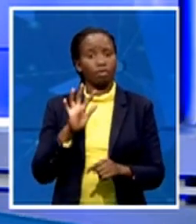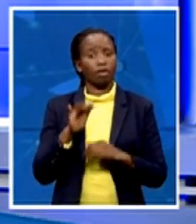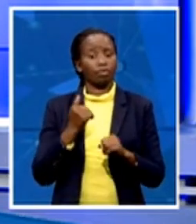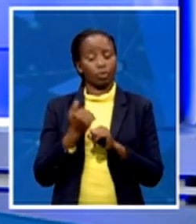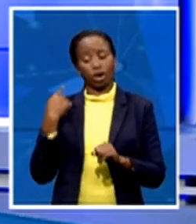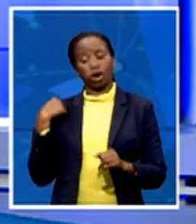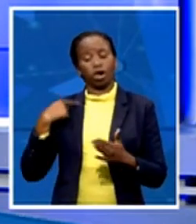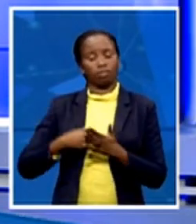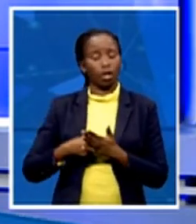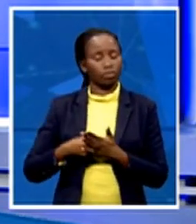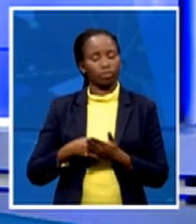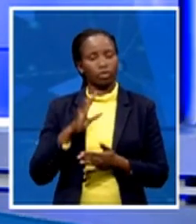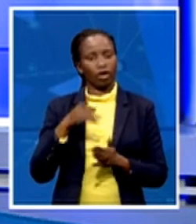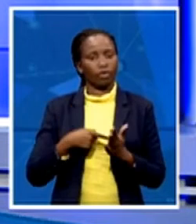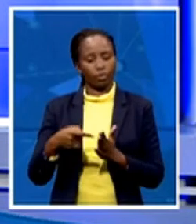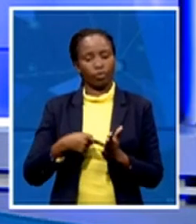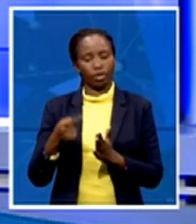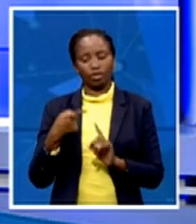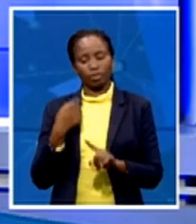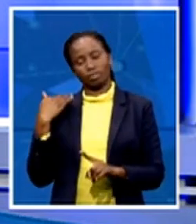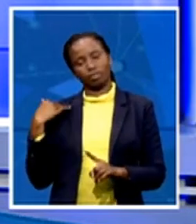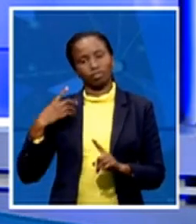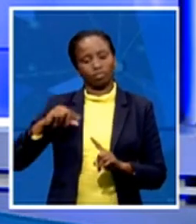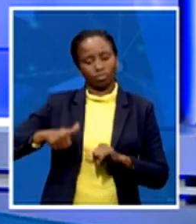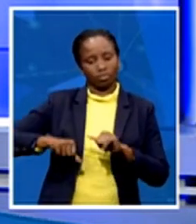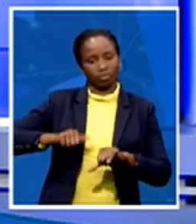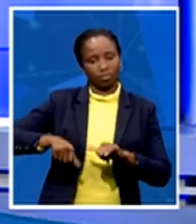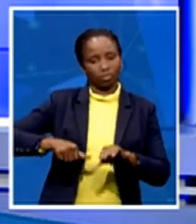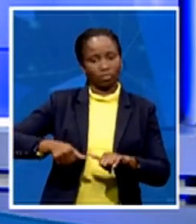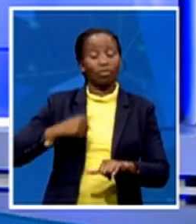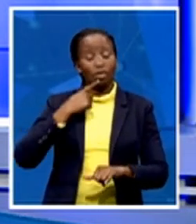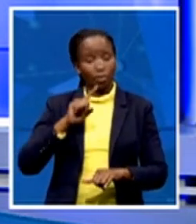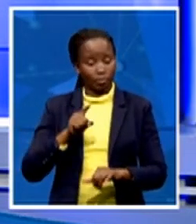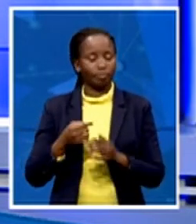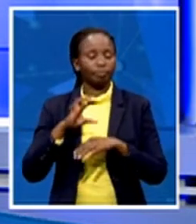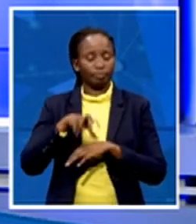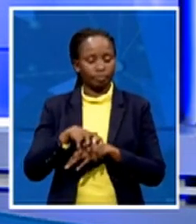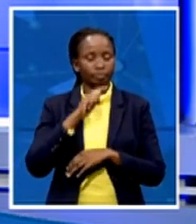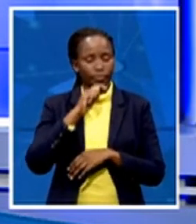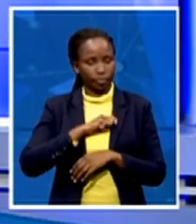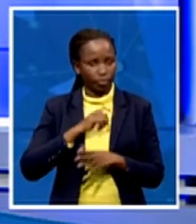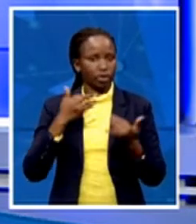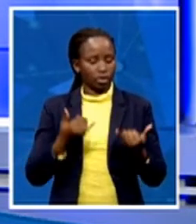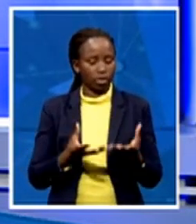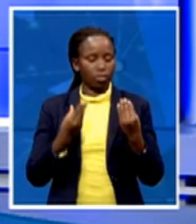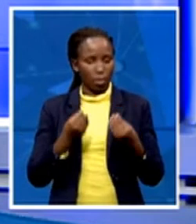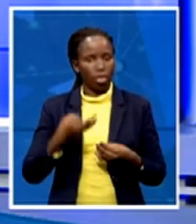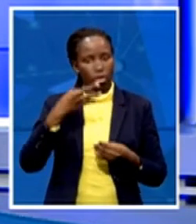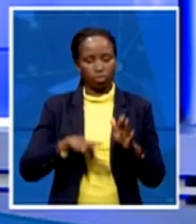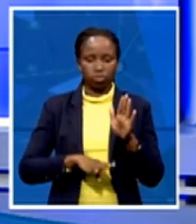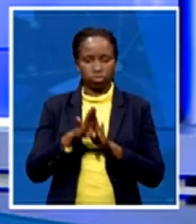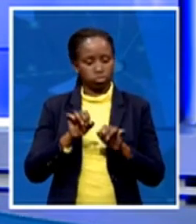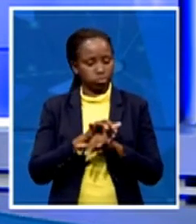infections, indicating that the province is indeed entering a third wave. He says for every 10 positive